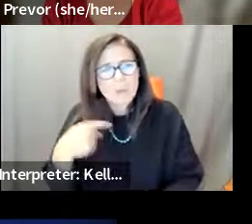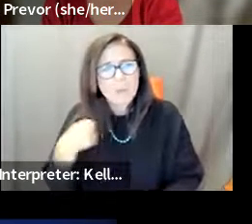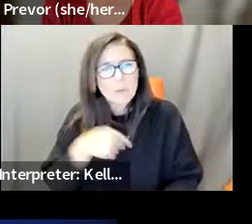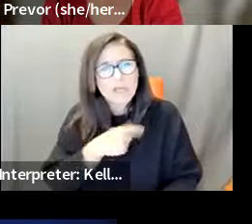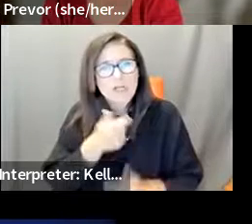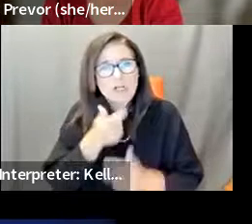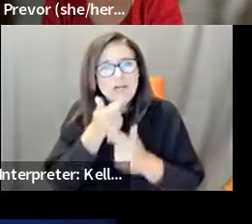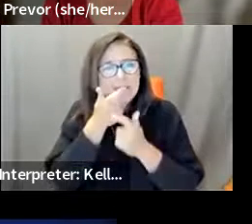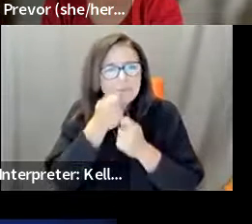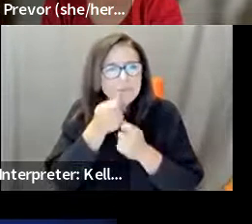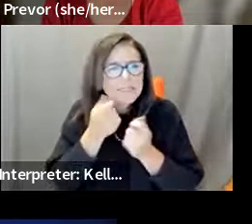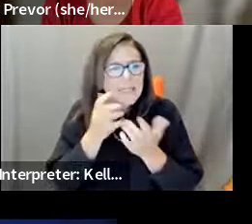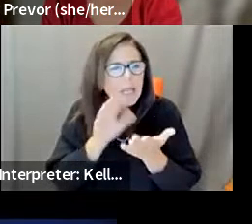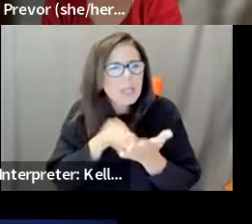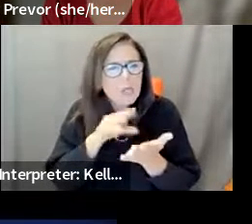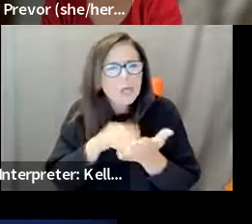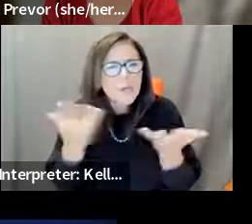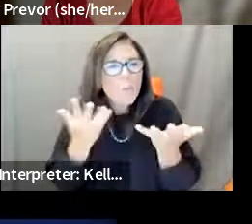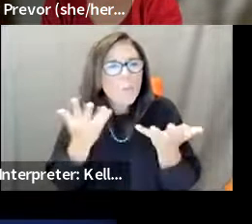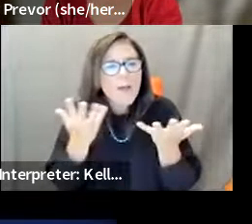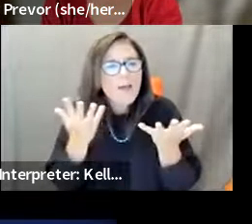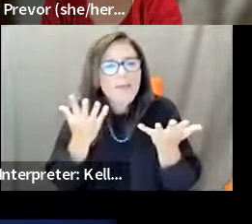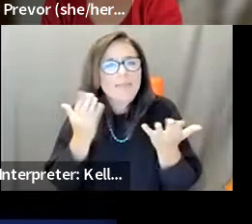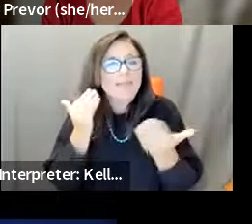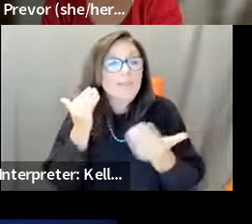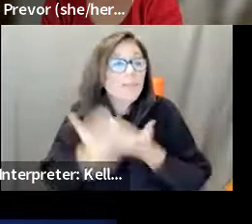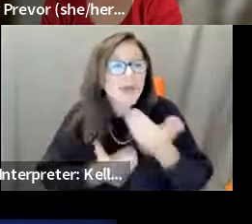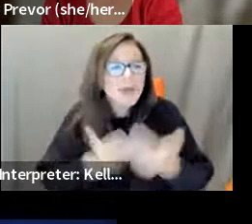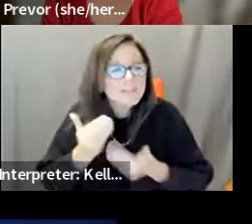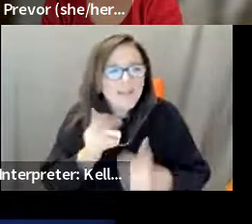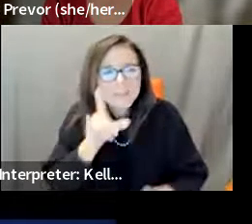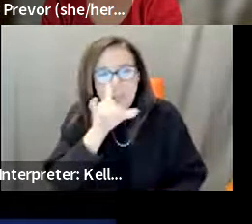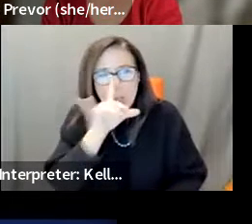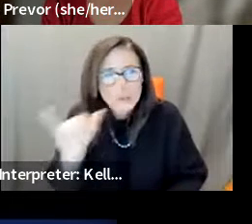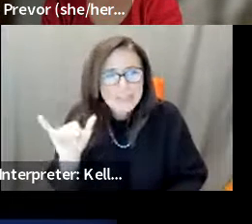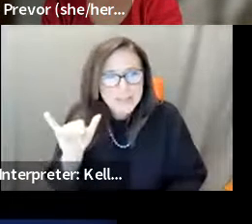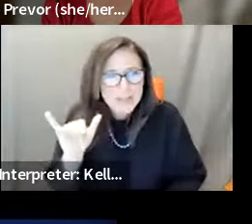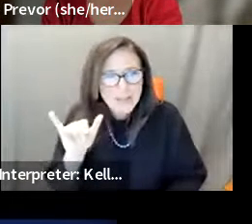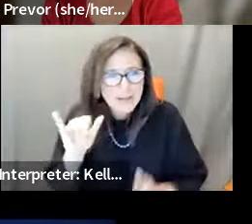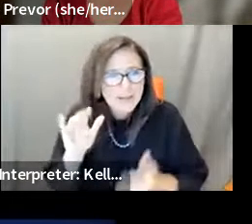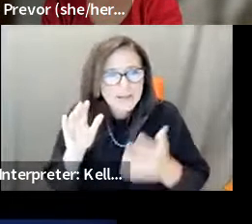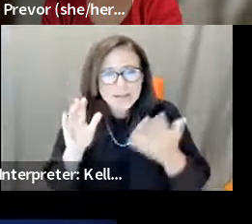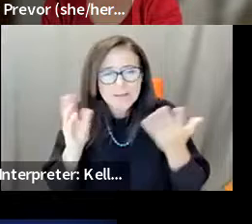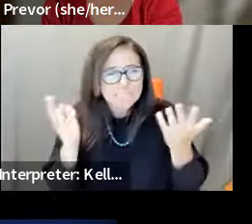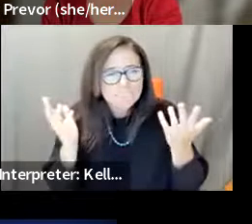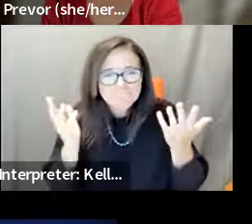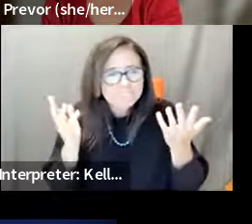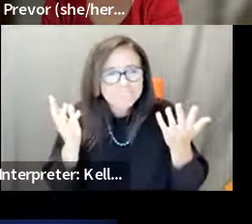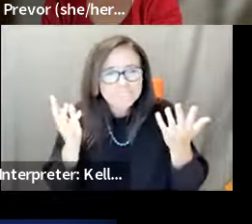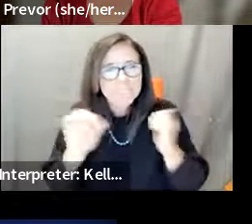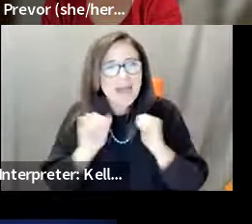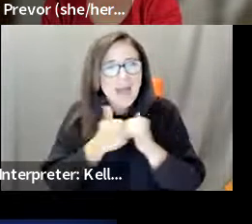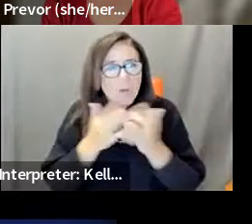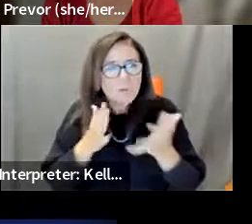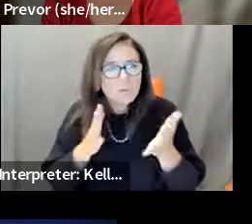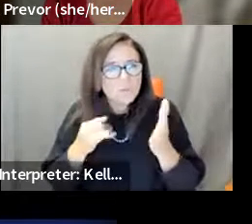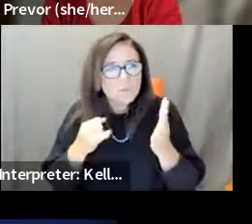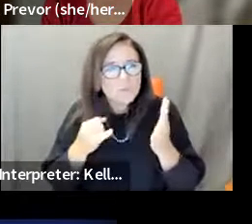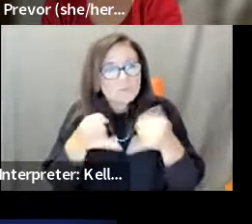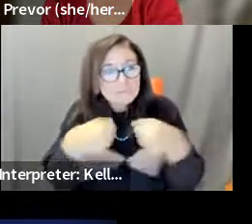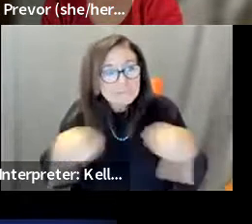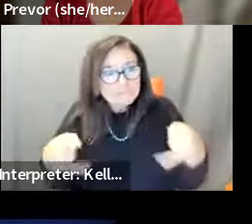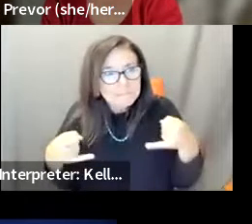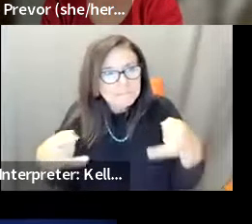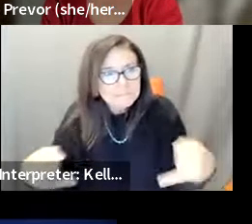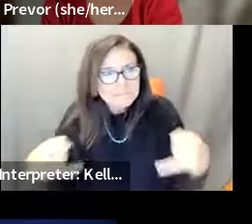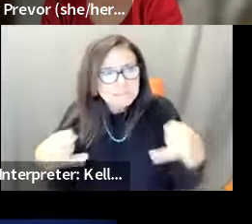interpreting. So you're interested in learning the process of interpreting. Yeah. Great.